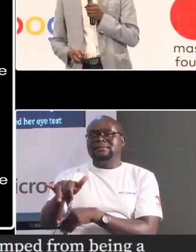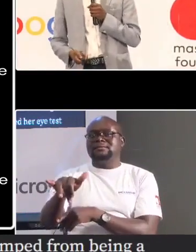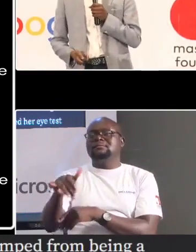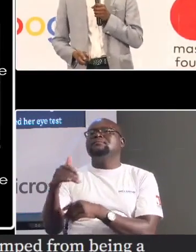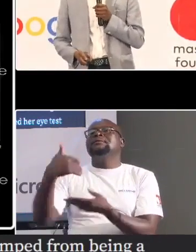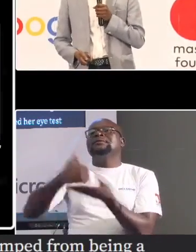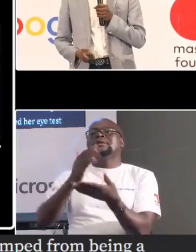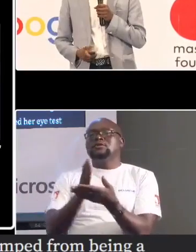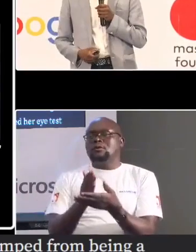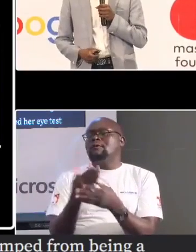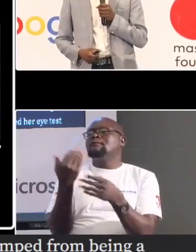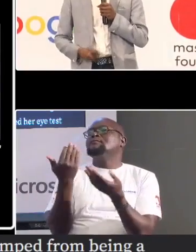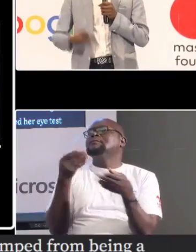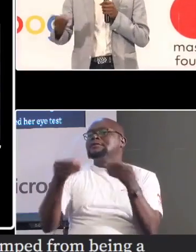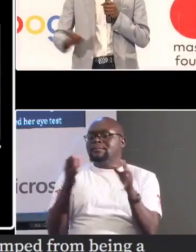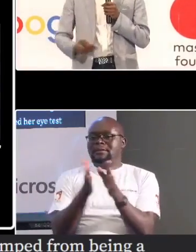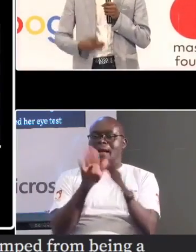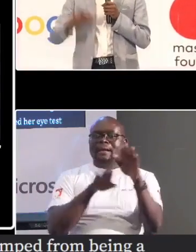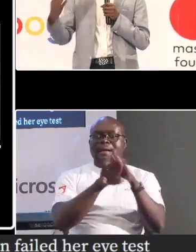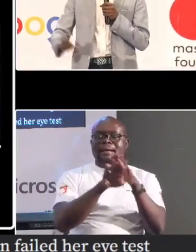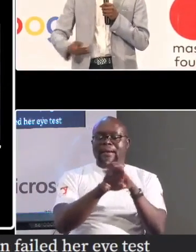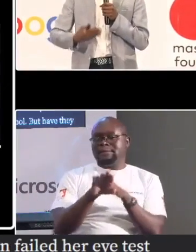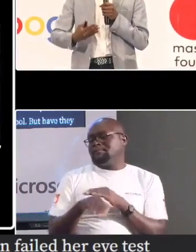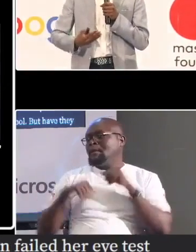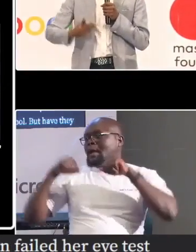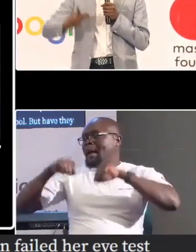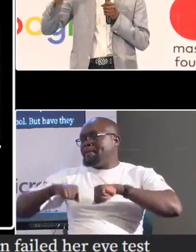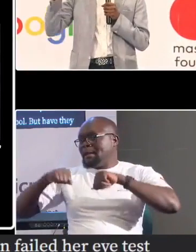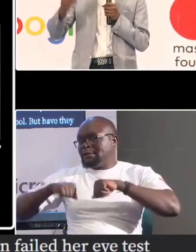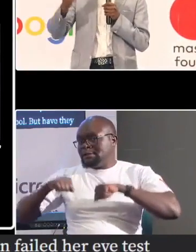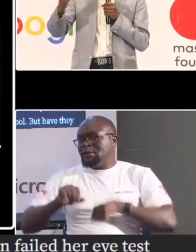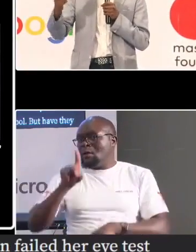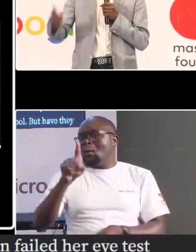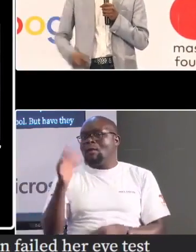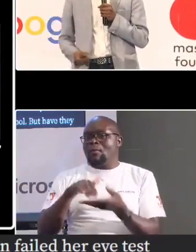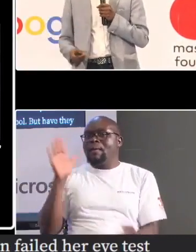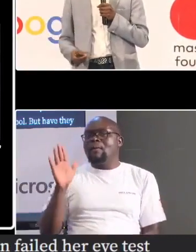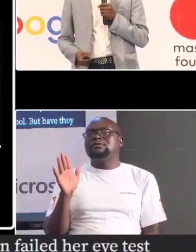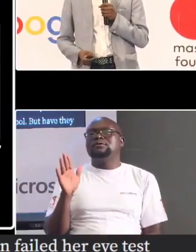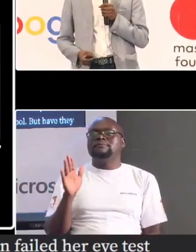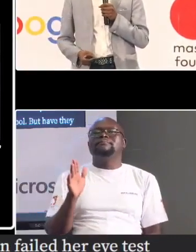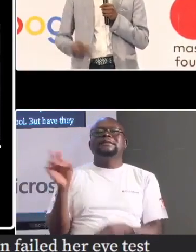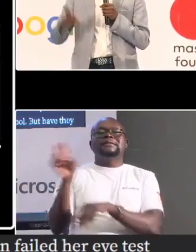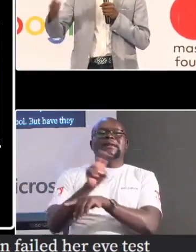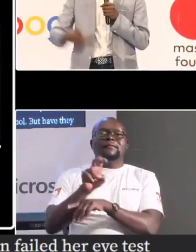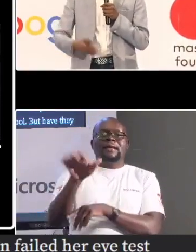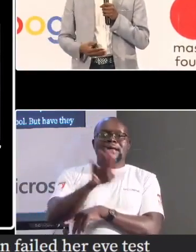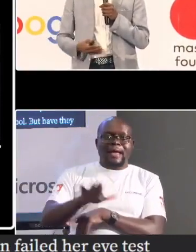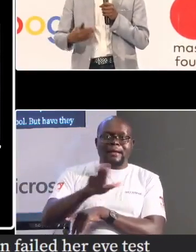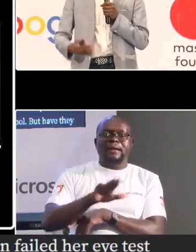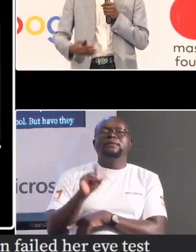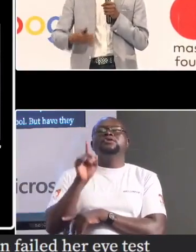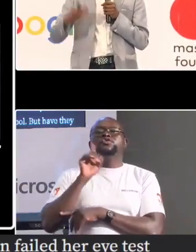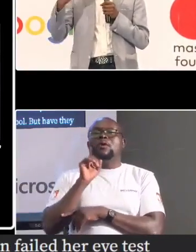intersectionality of ability and race. And ability is one of the most understudied areas. Tomorrow at